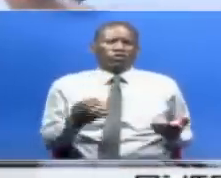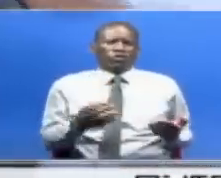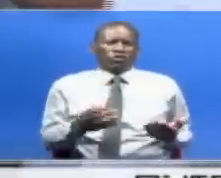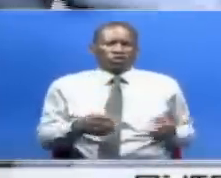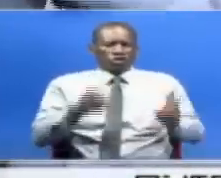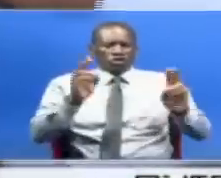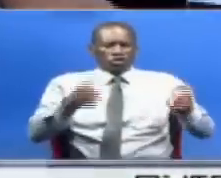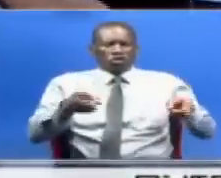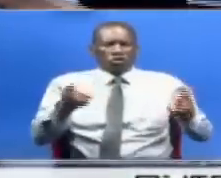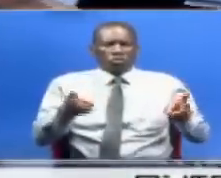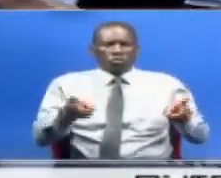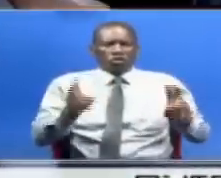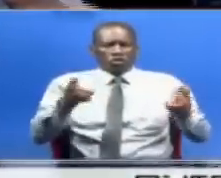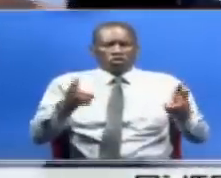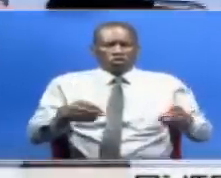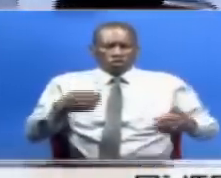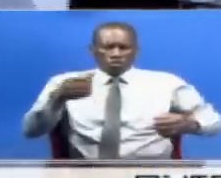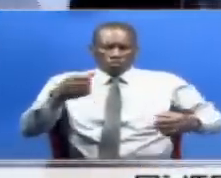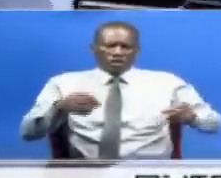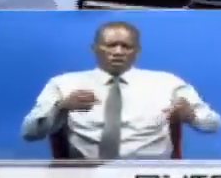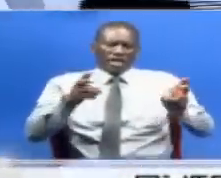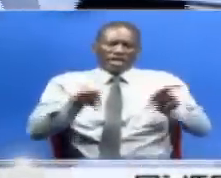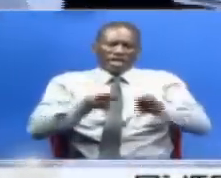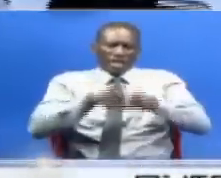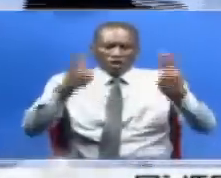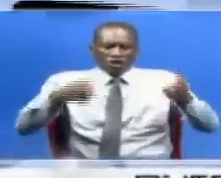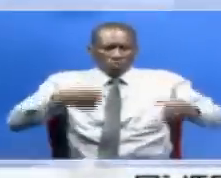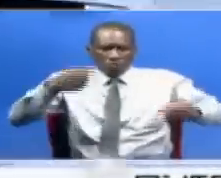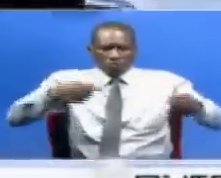normal combustion engine car.